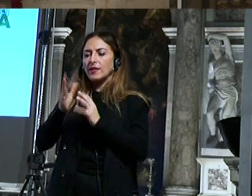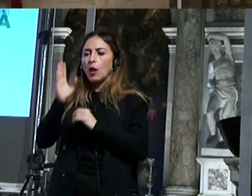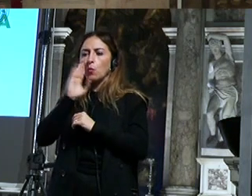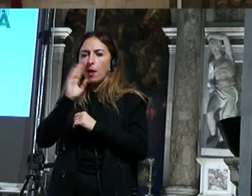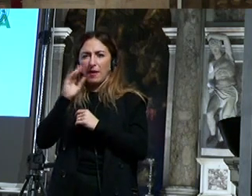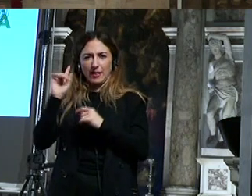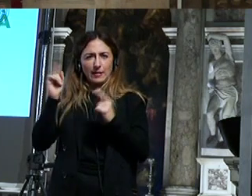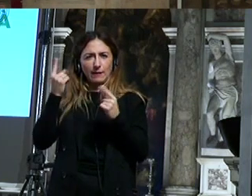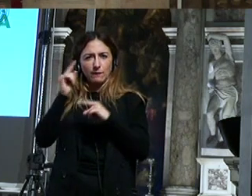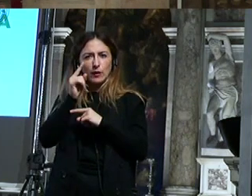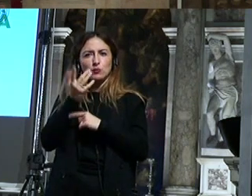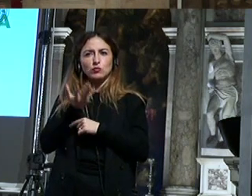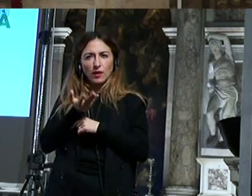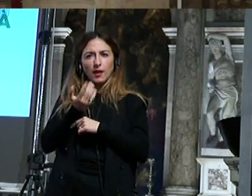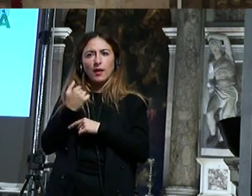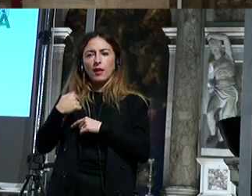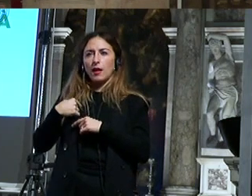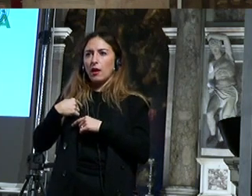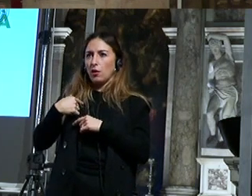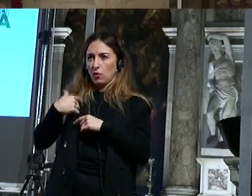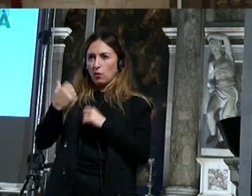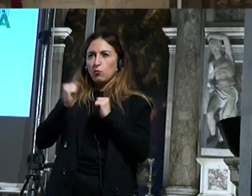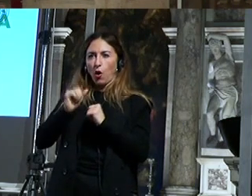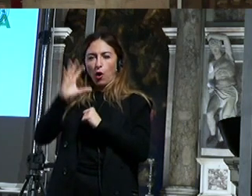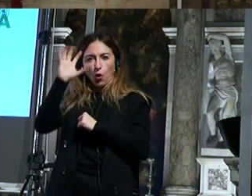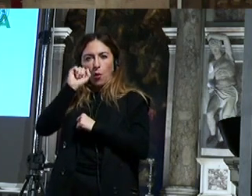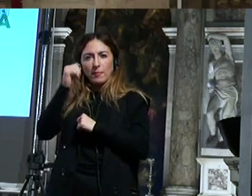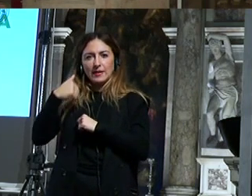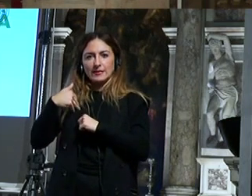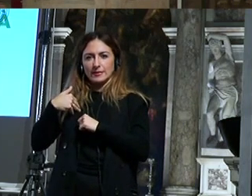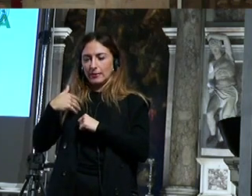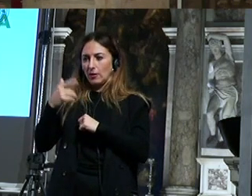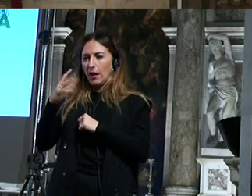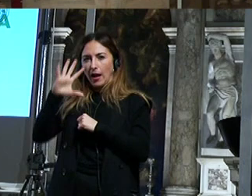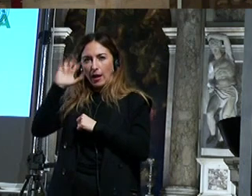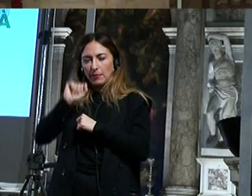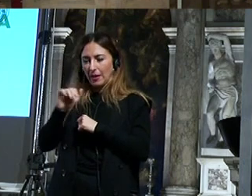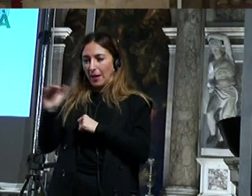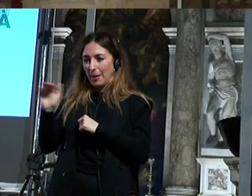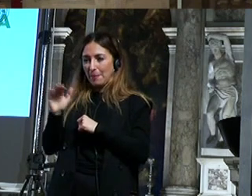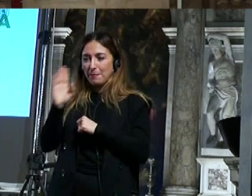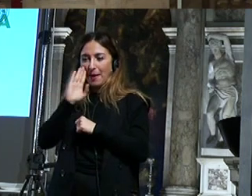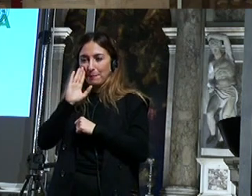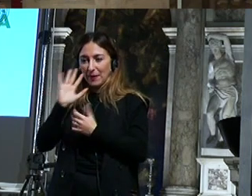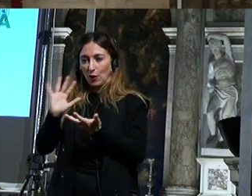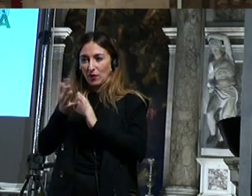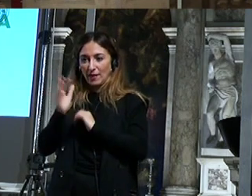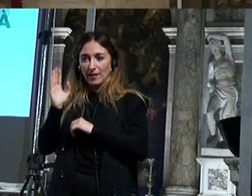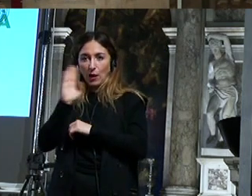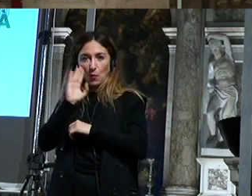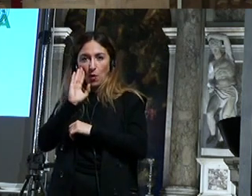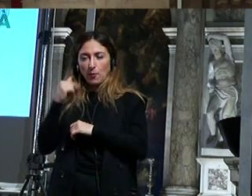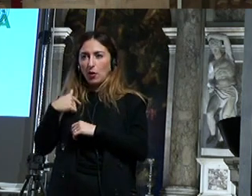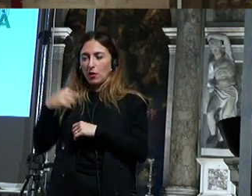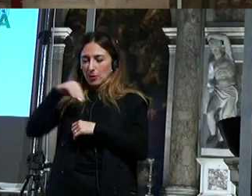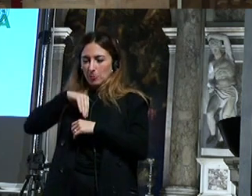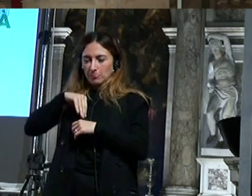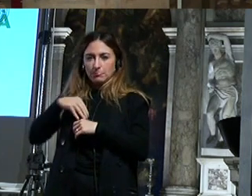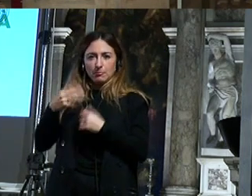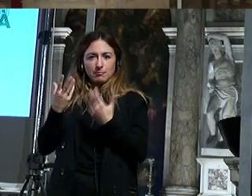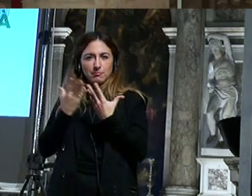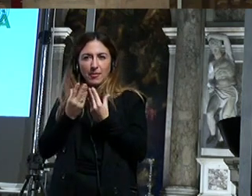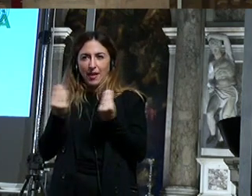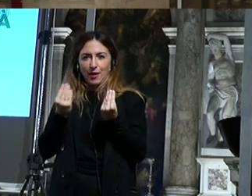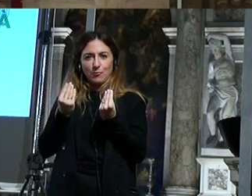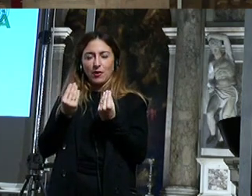that is, and fear I have for them to lose things and as they gain other things in